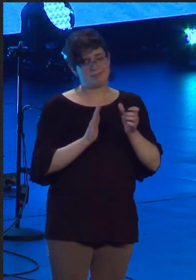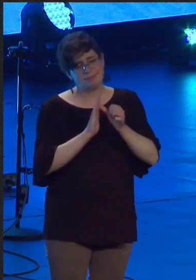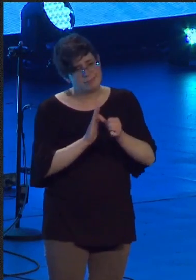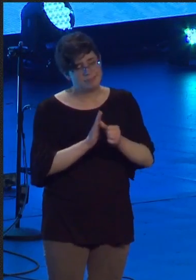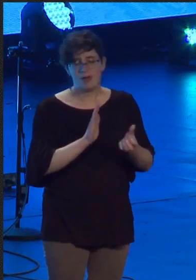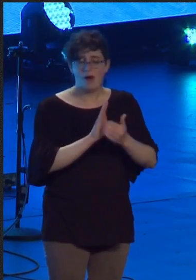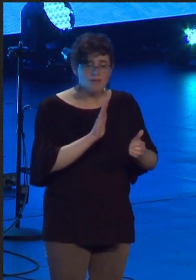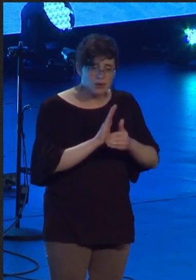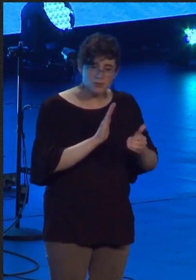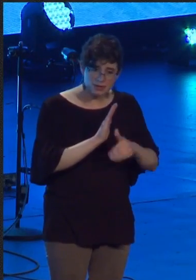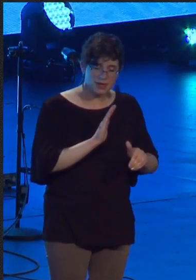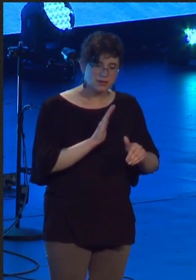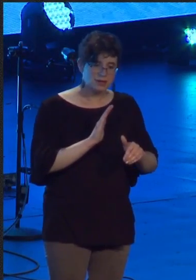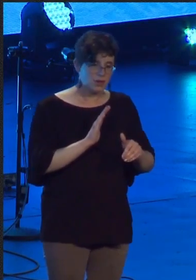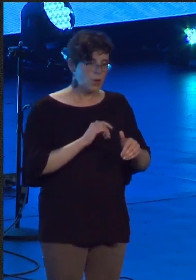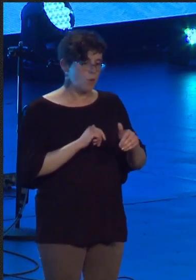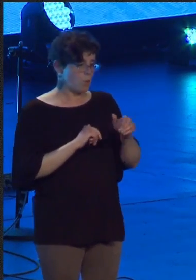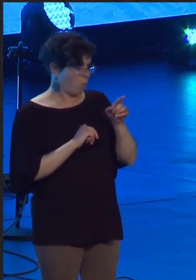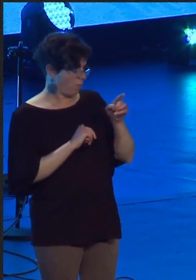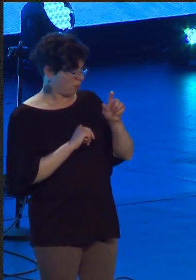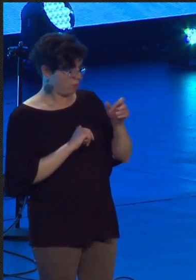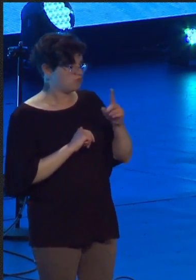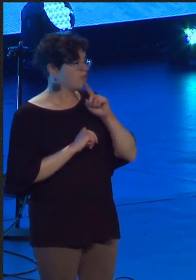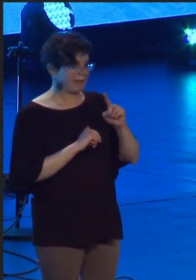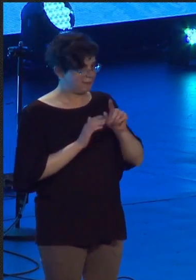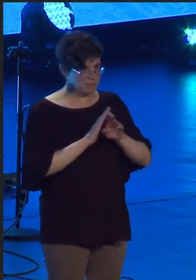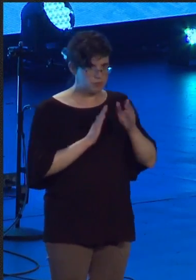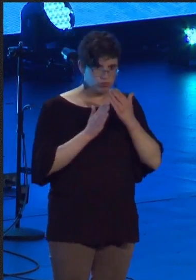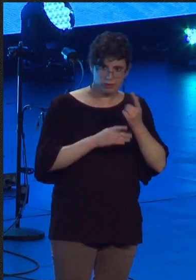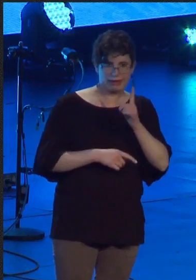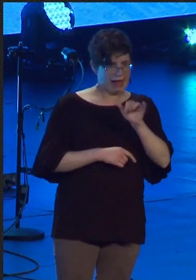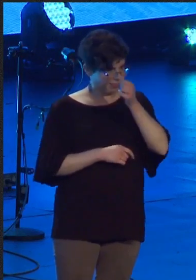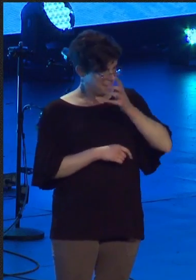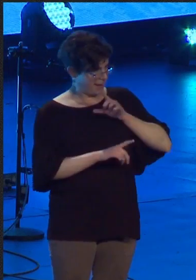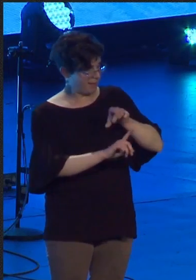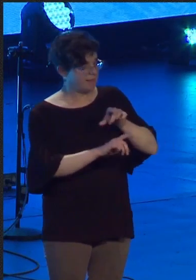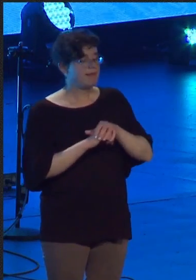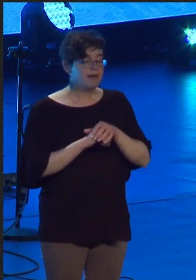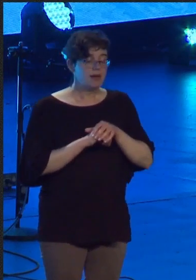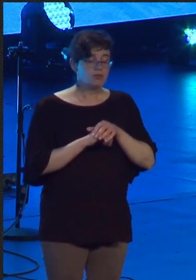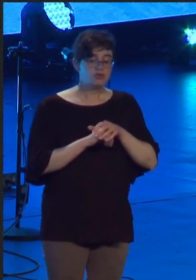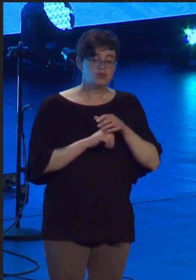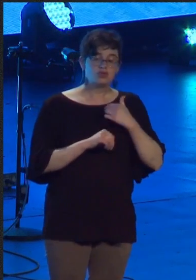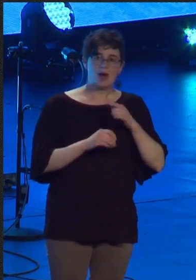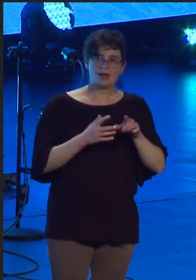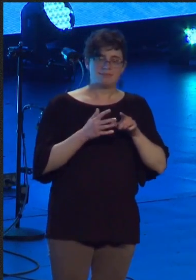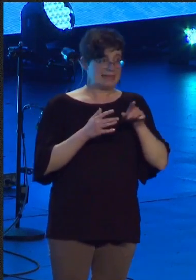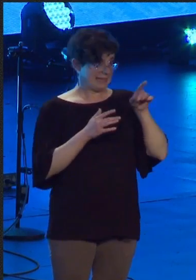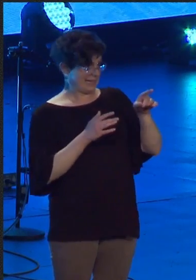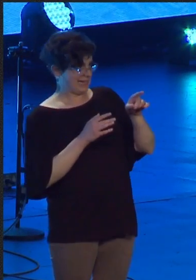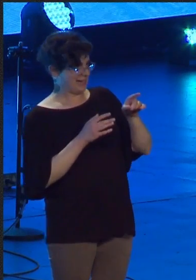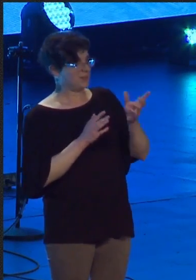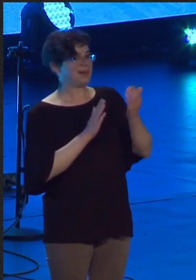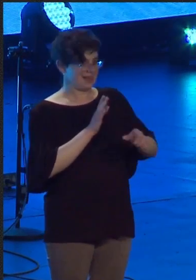of our coaches, great godly man that develops great men of character and great men of God, started paraphrasing me and saying,